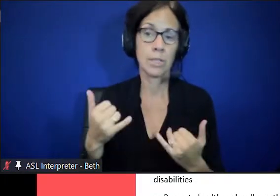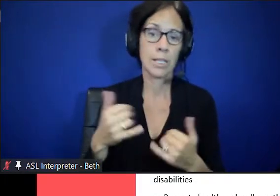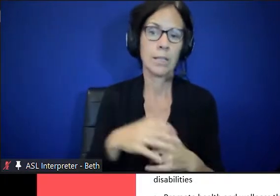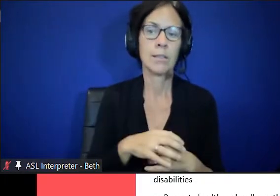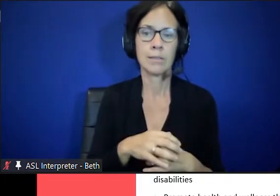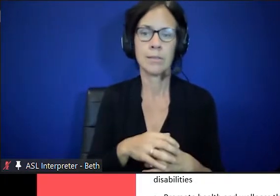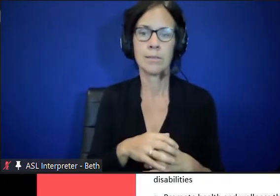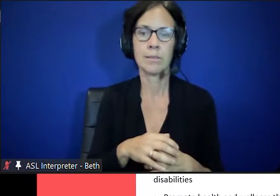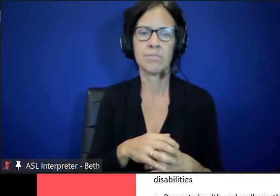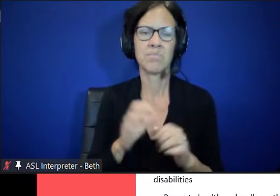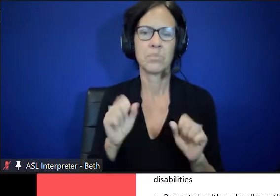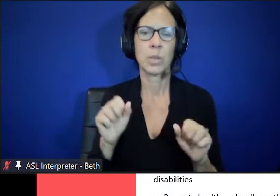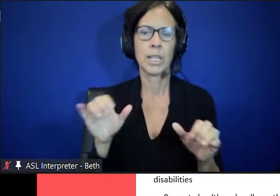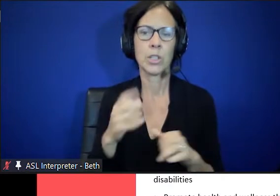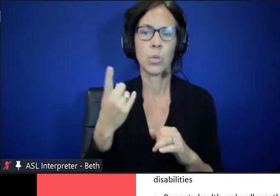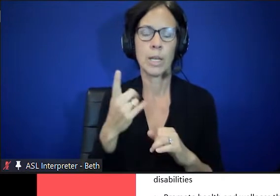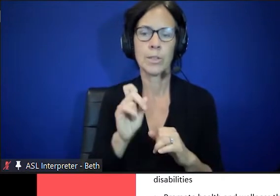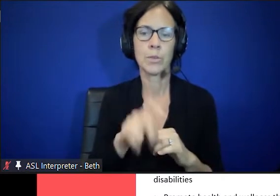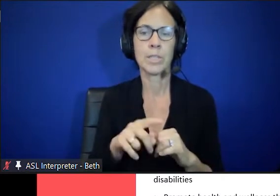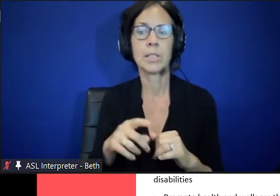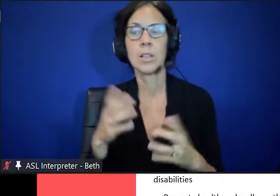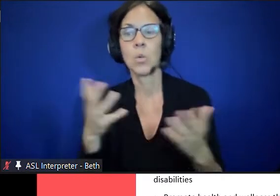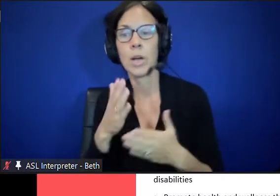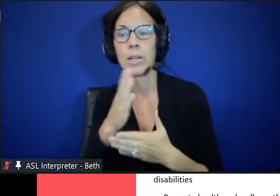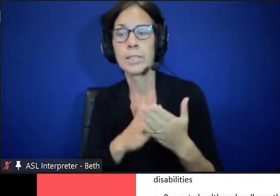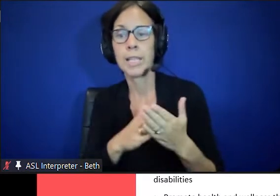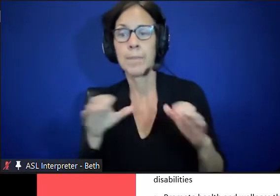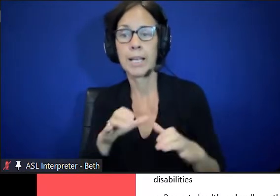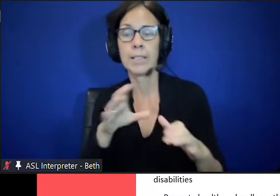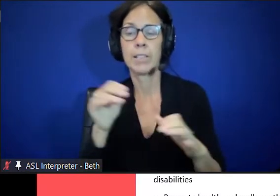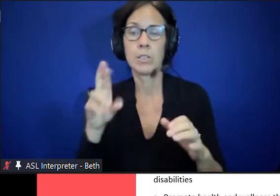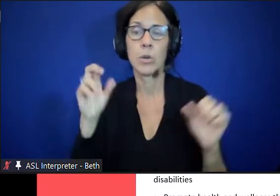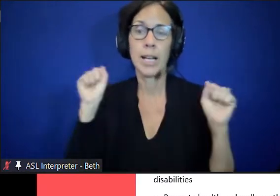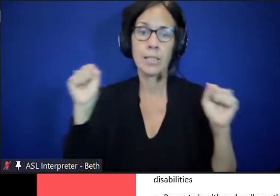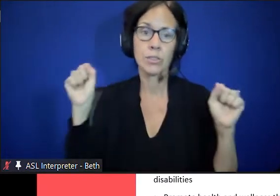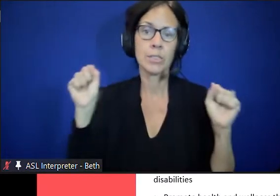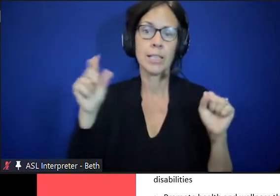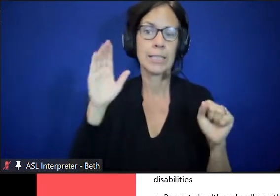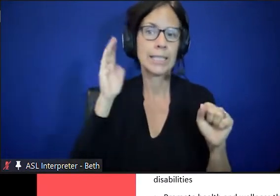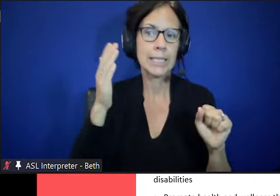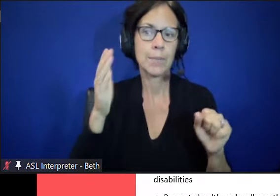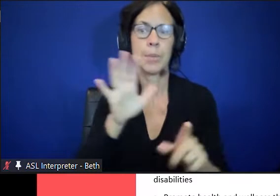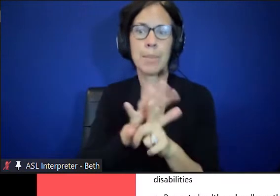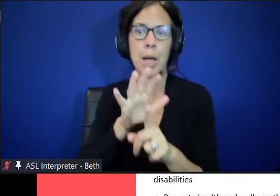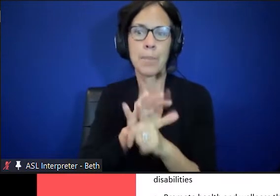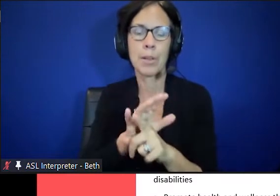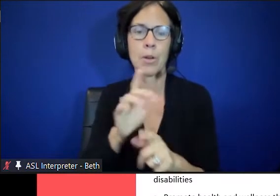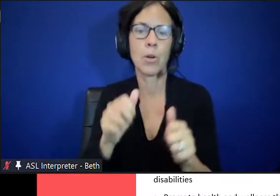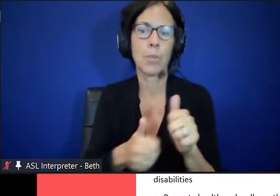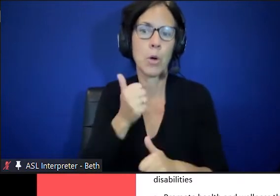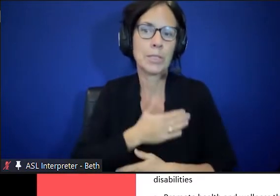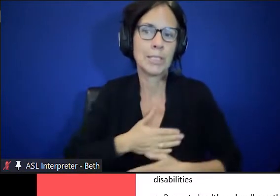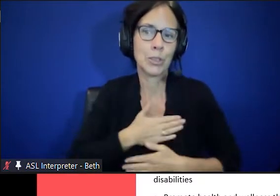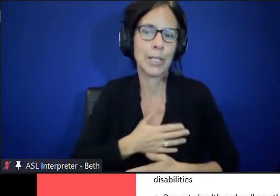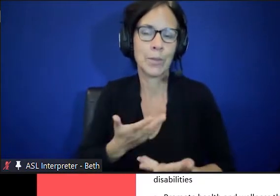Yeah, we can do one question. So what are some activities or exercises that seem to be the most popular or enjoyed by